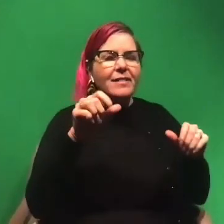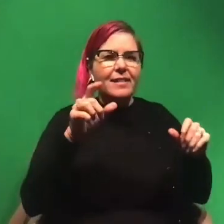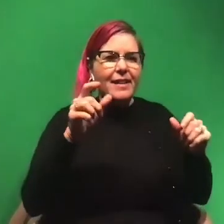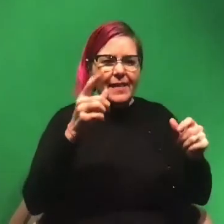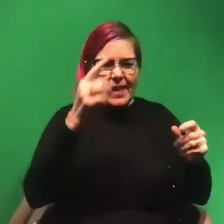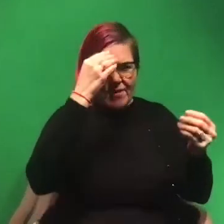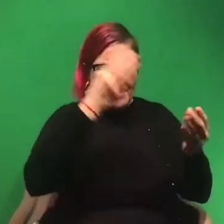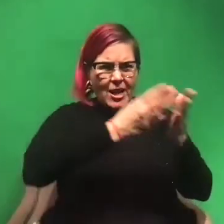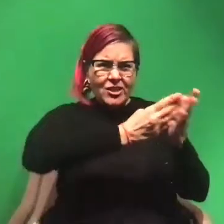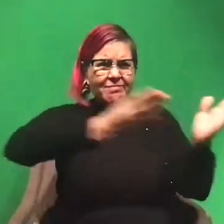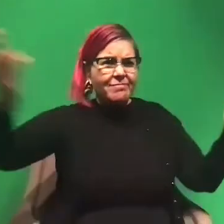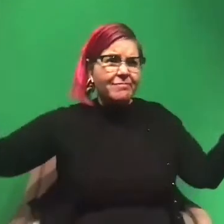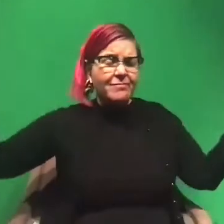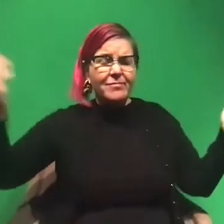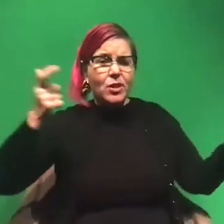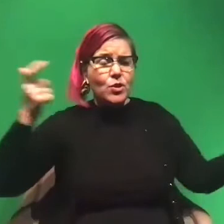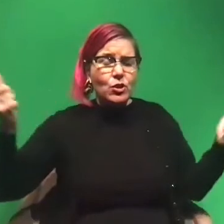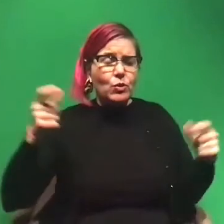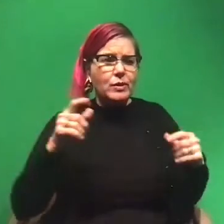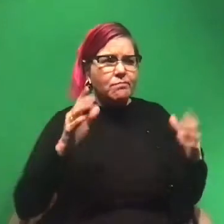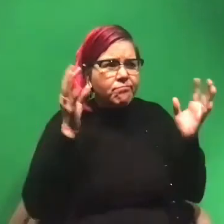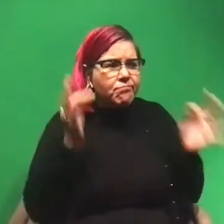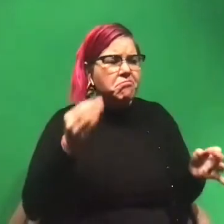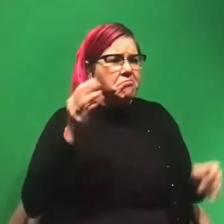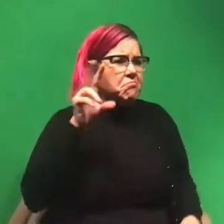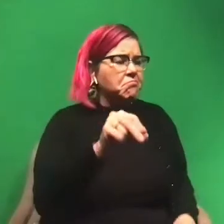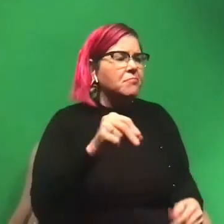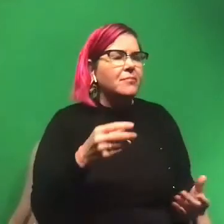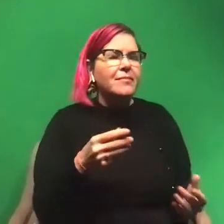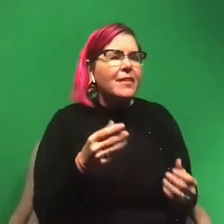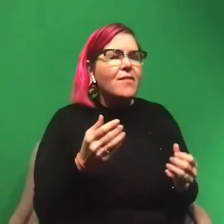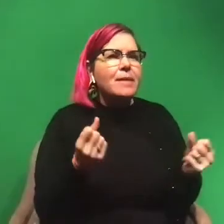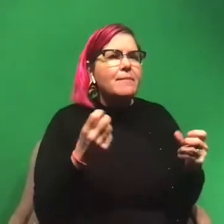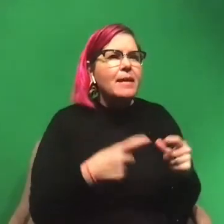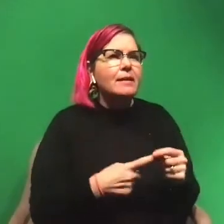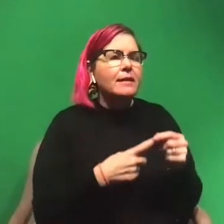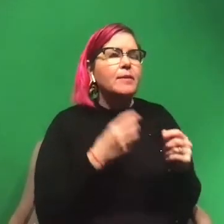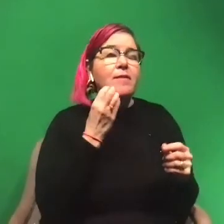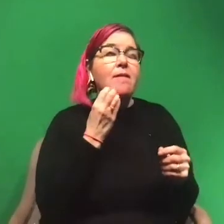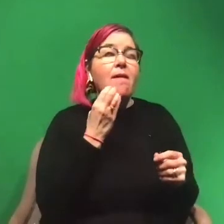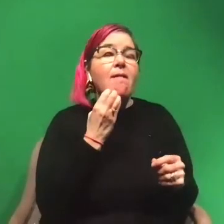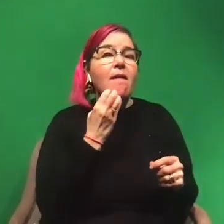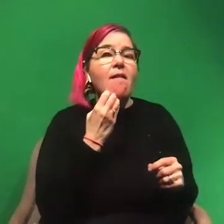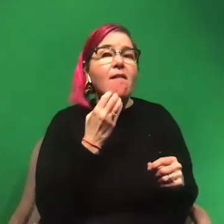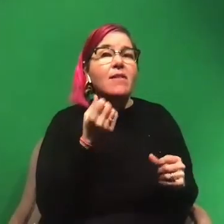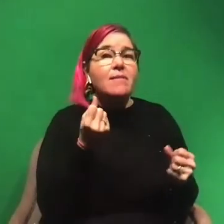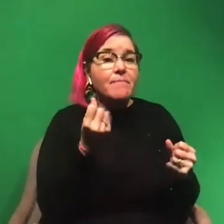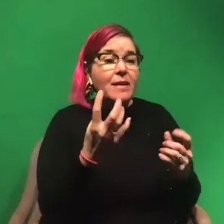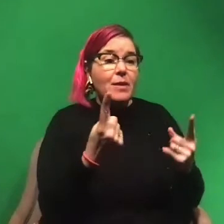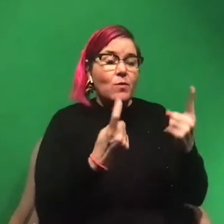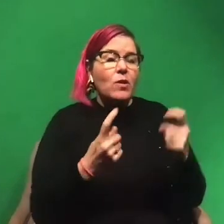possibly know definitively? Because there's so many exceptions. Yeah. Okay, so we still have a lot of questions open,